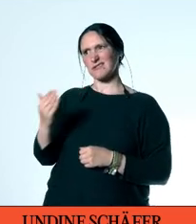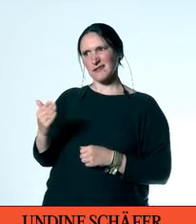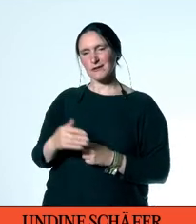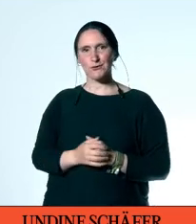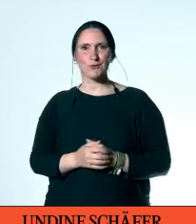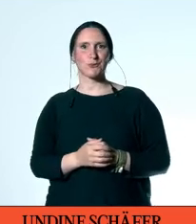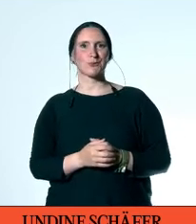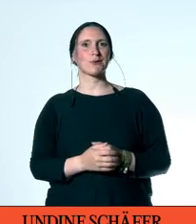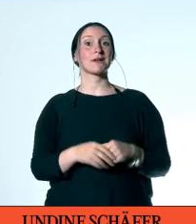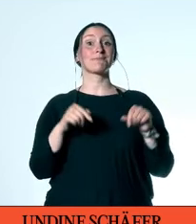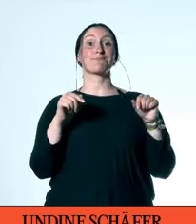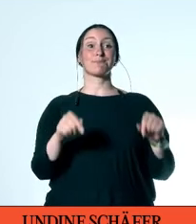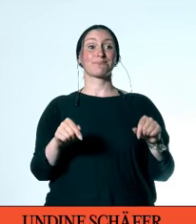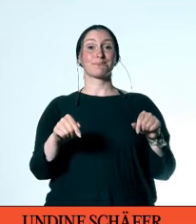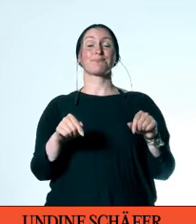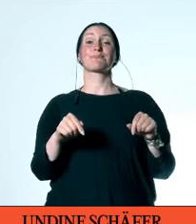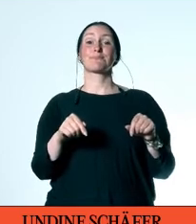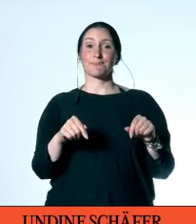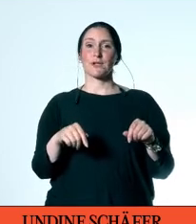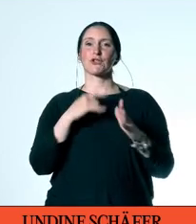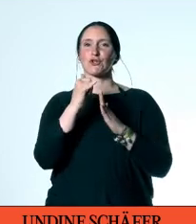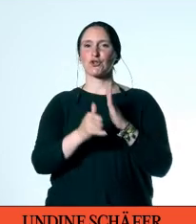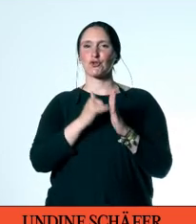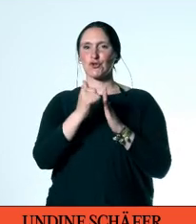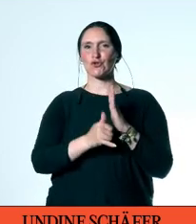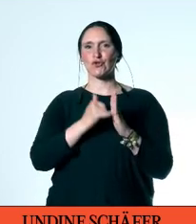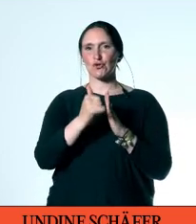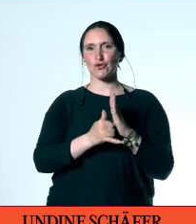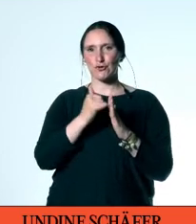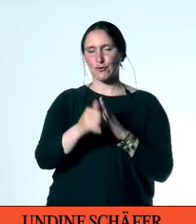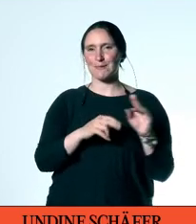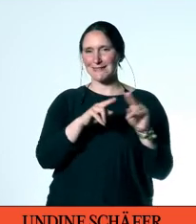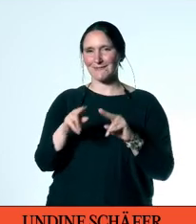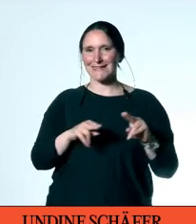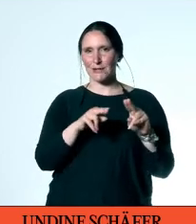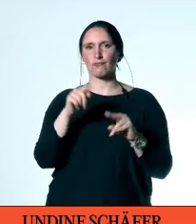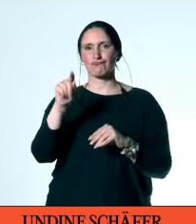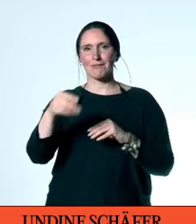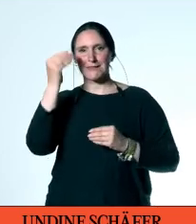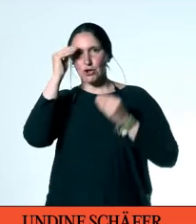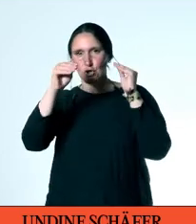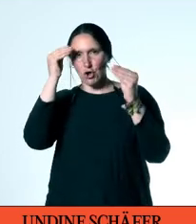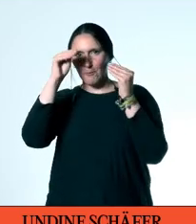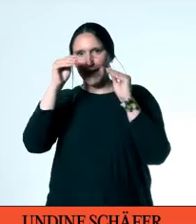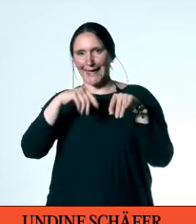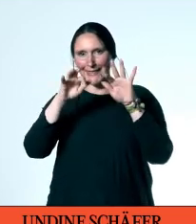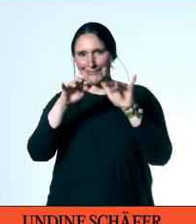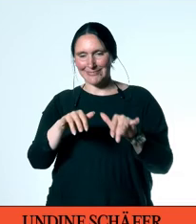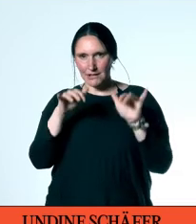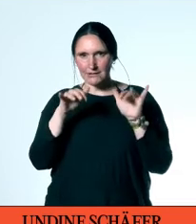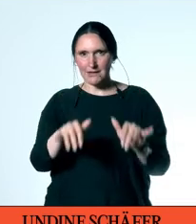this question comes from the comment section. Danke. Jetzt kommt hier eine Frage aus dem Chat für